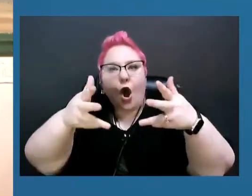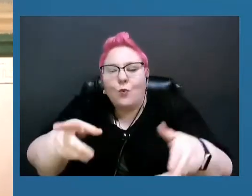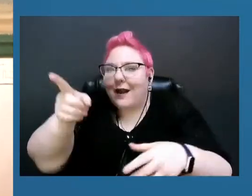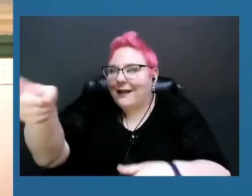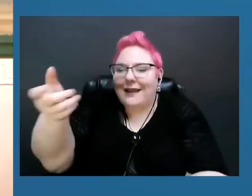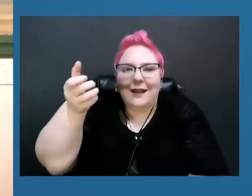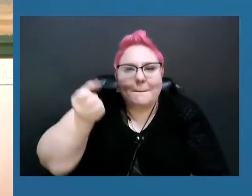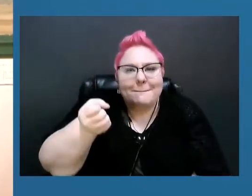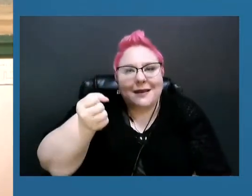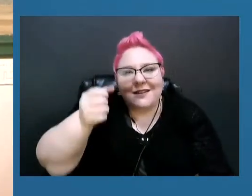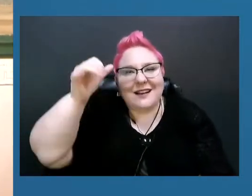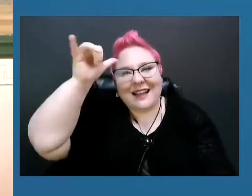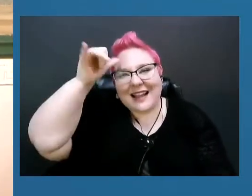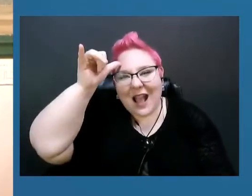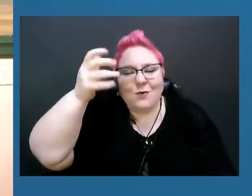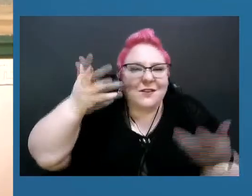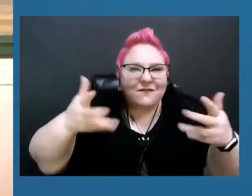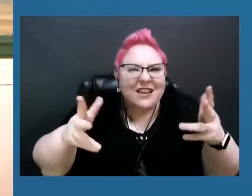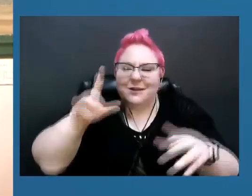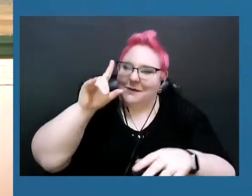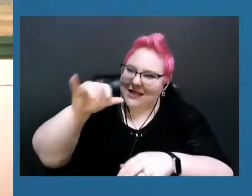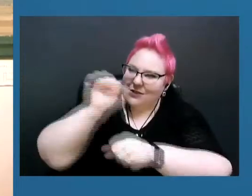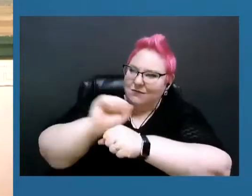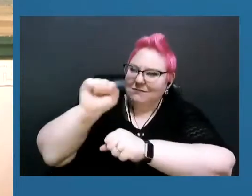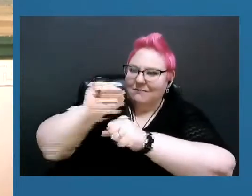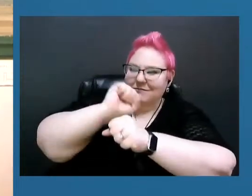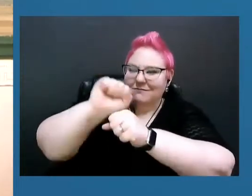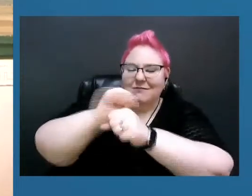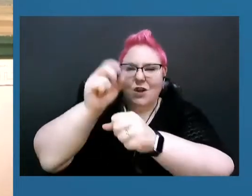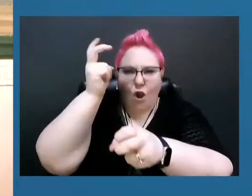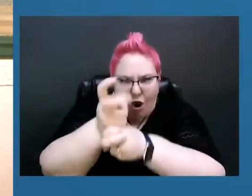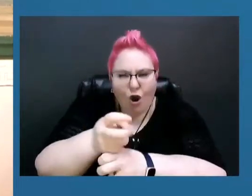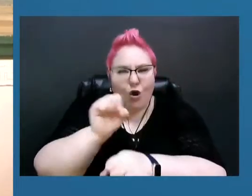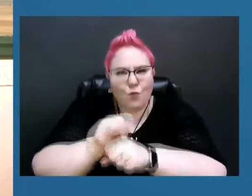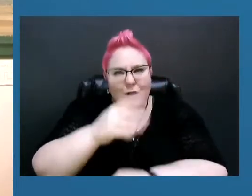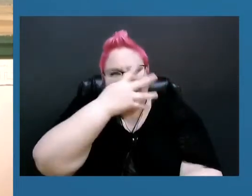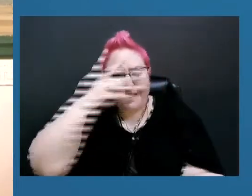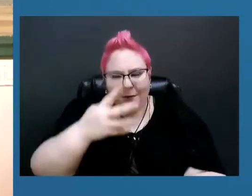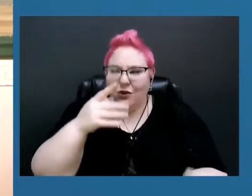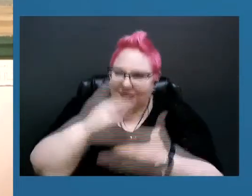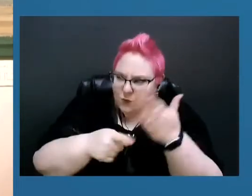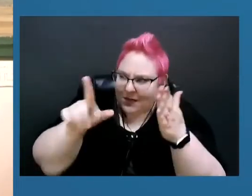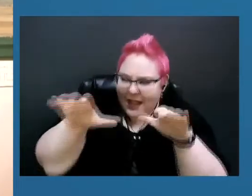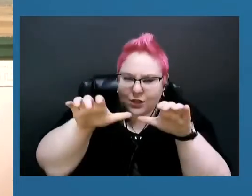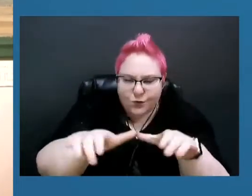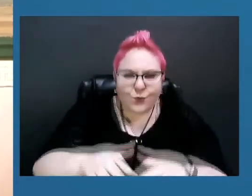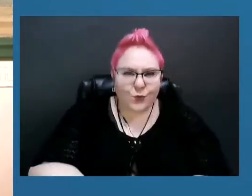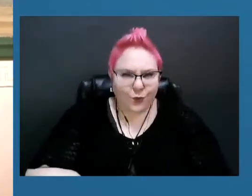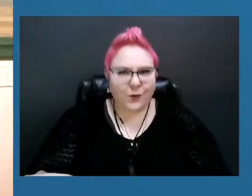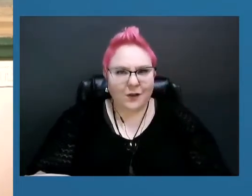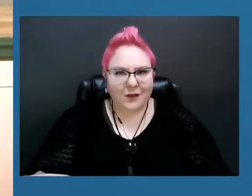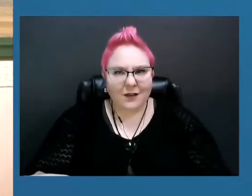at 6 a.m. because that's what hardworking immigrants do. And he should have come back.